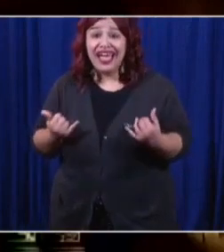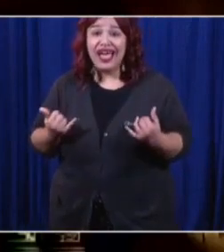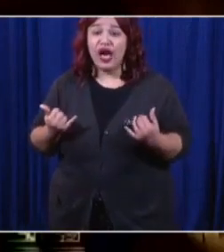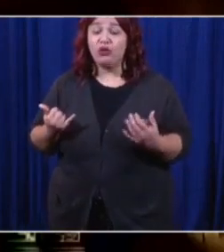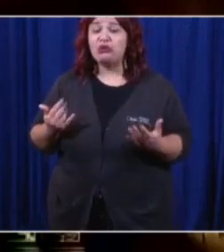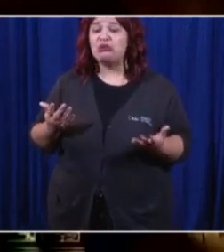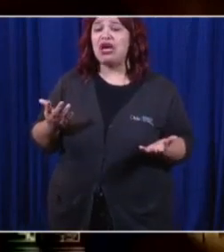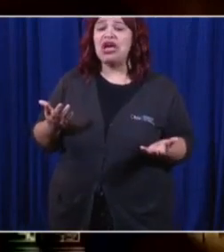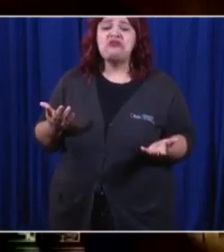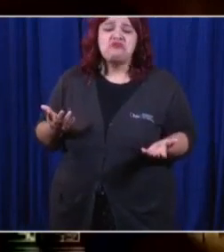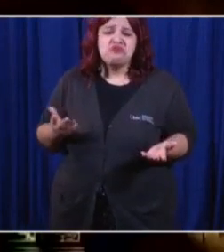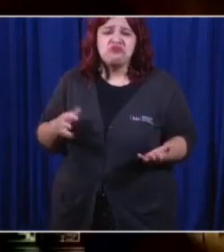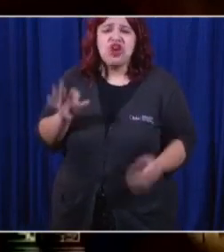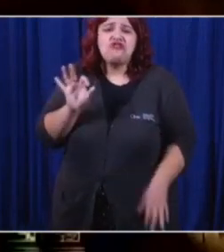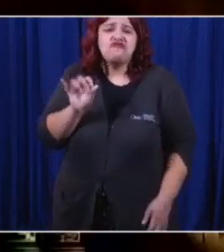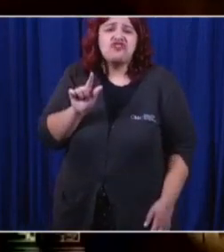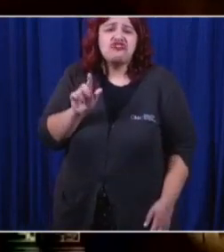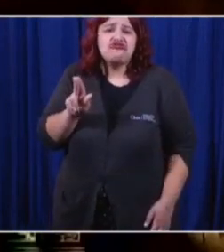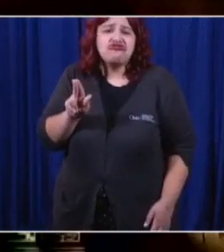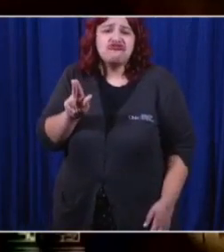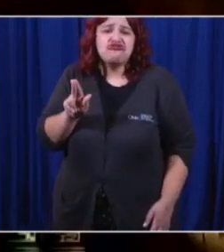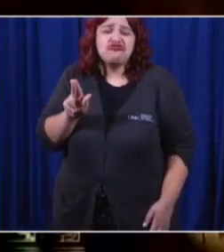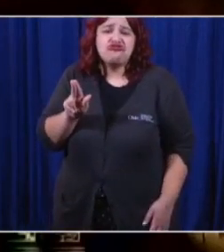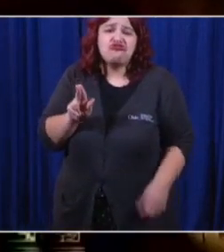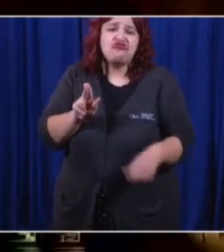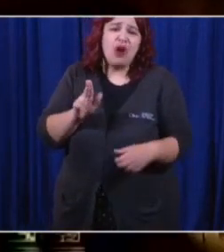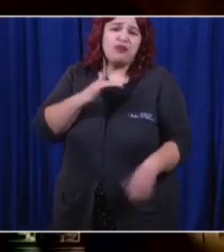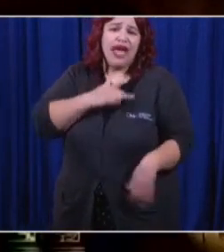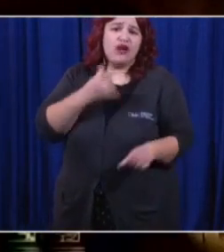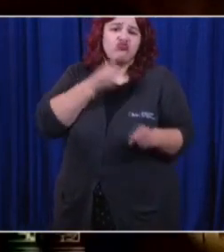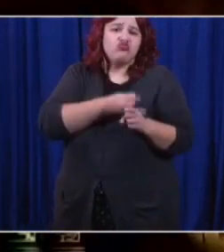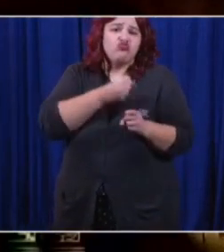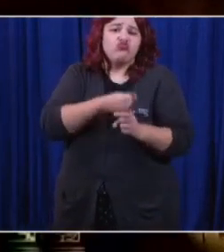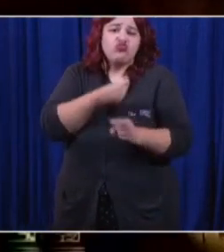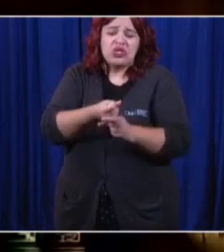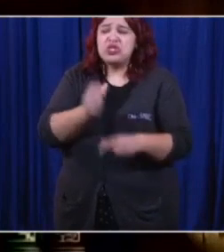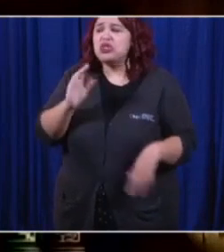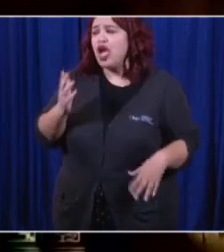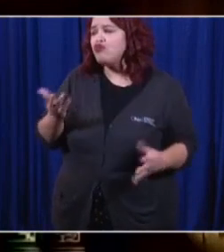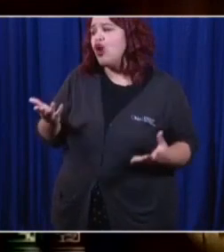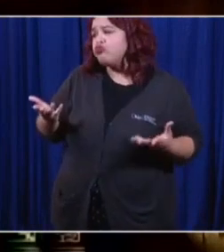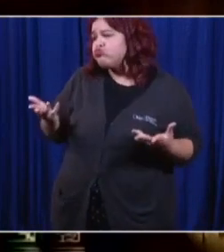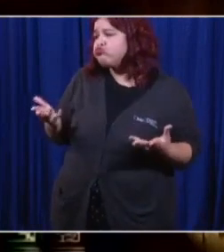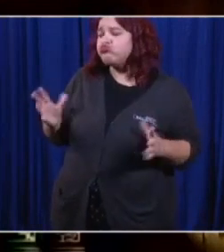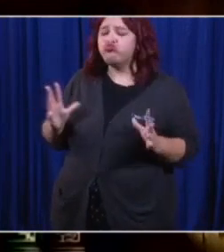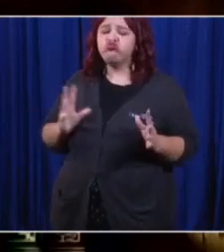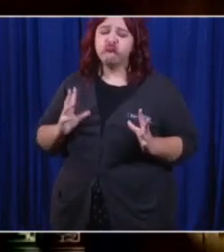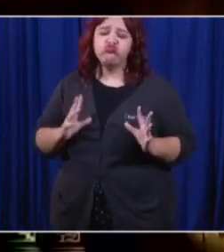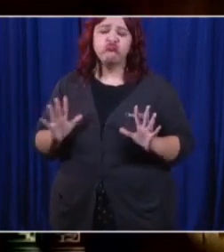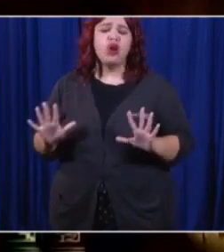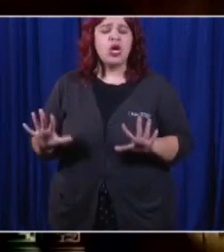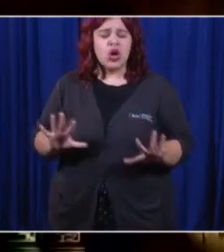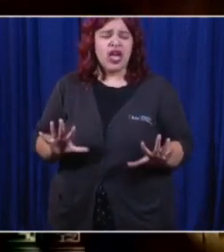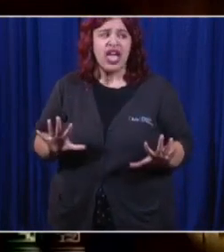that's usually in mid-January. Right now, it feels like that in early November. I can't imagine what January is going to look like if people are